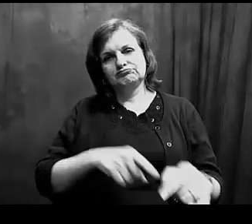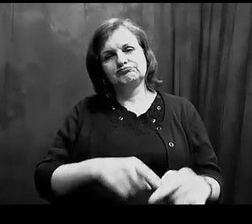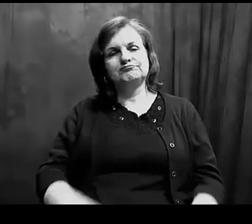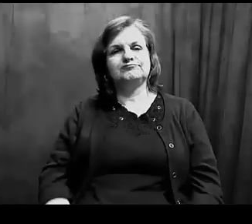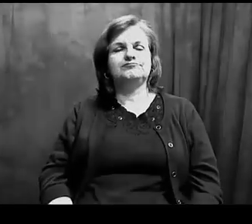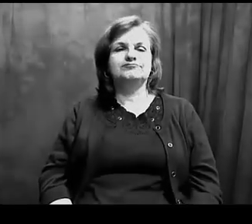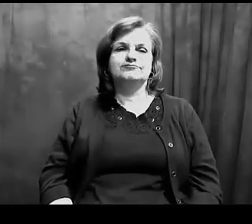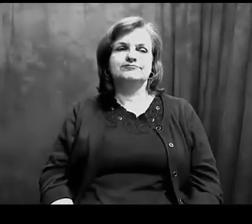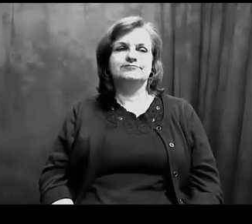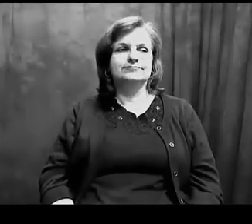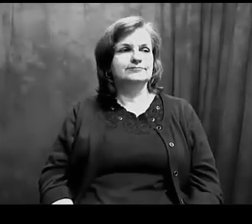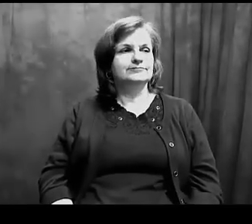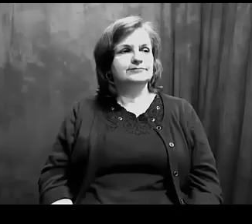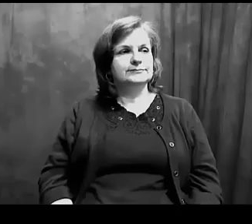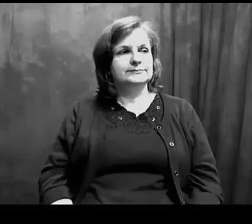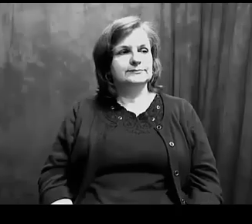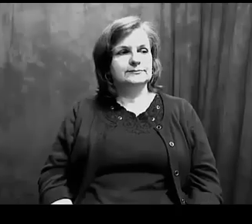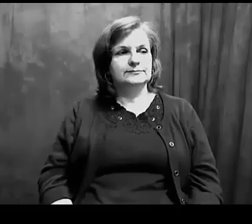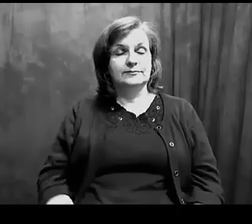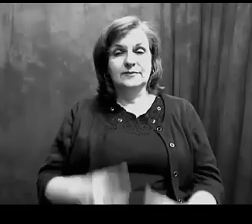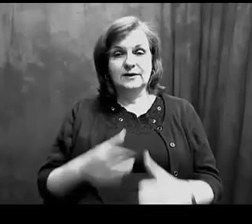So let's figure out how this part works.